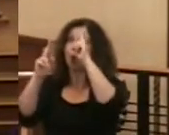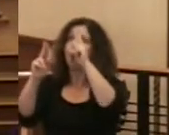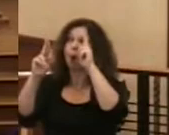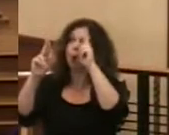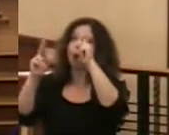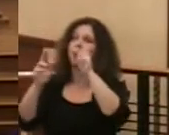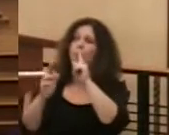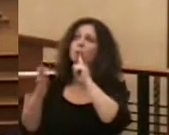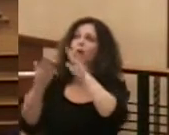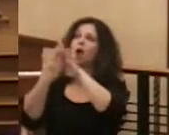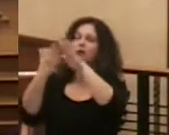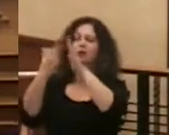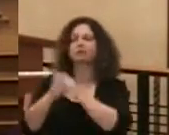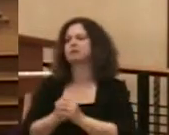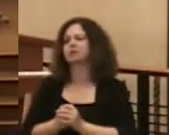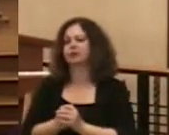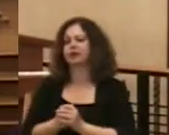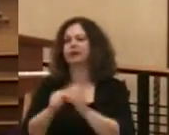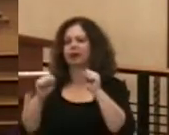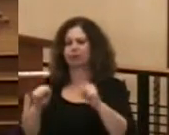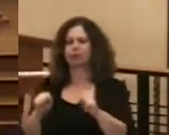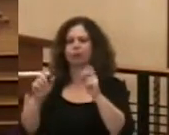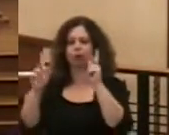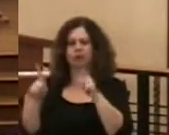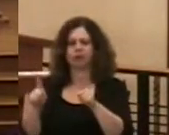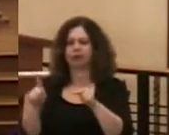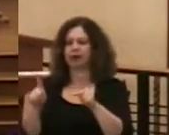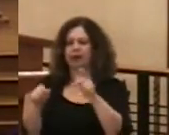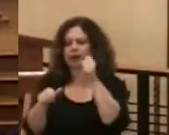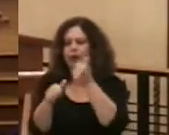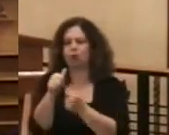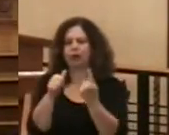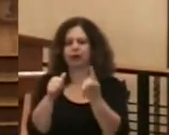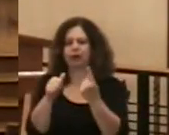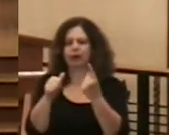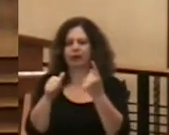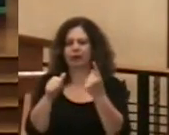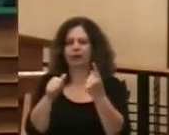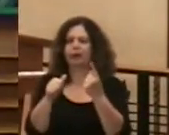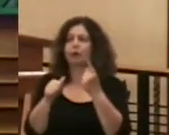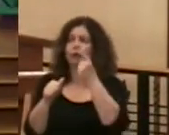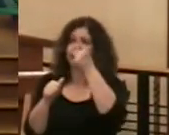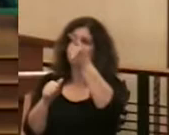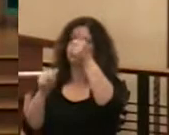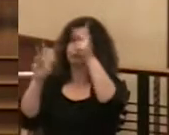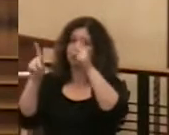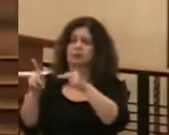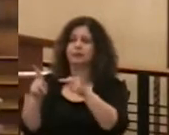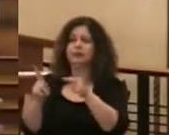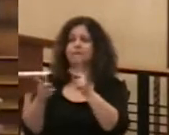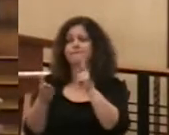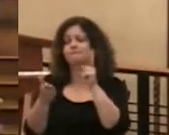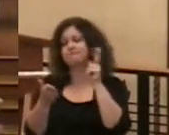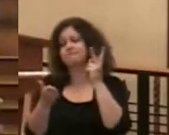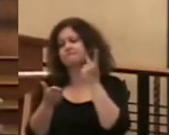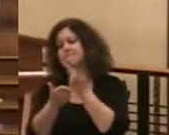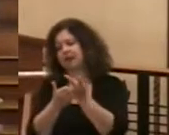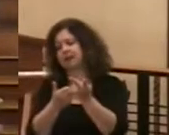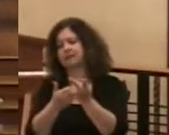leader, an admired community official, when they fail, our hearts